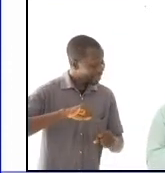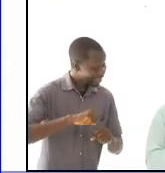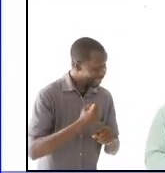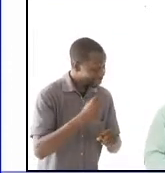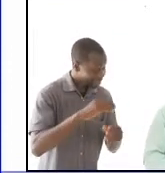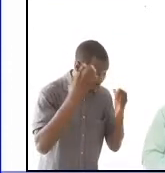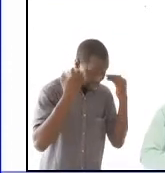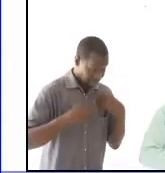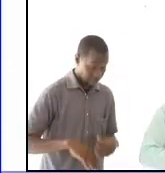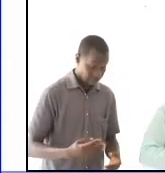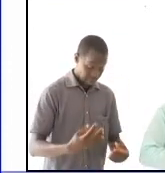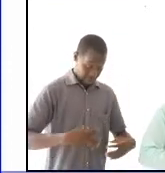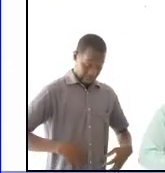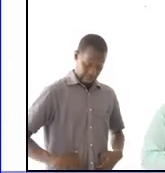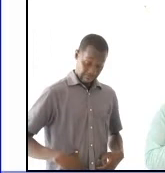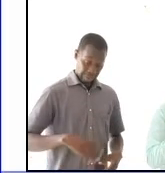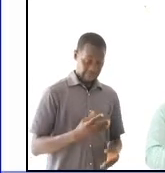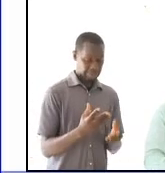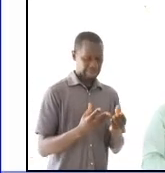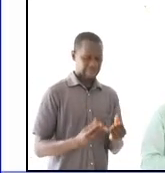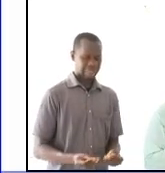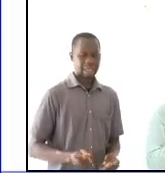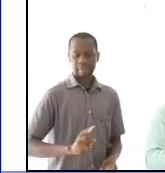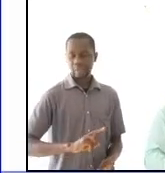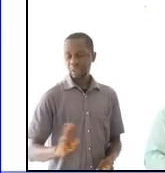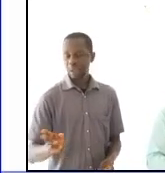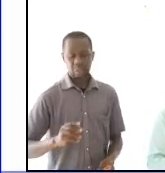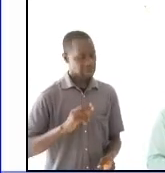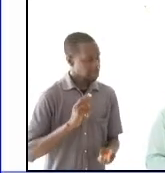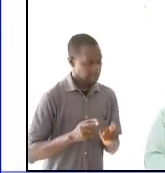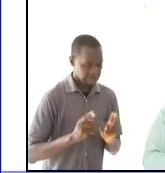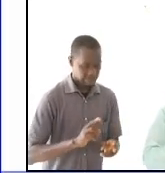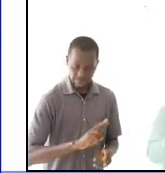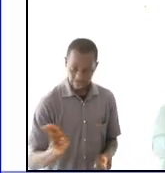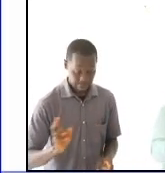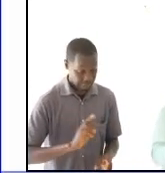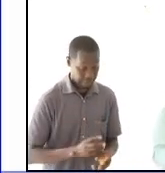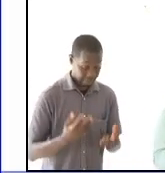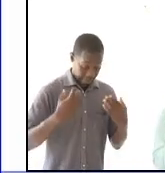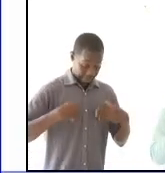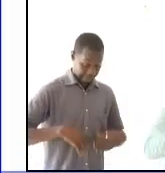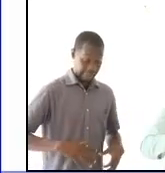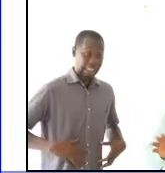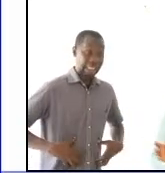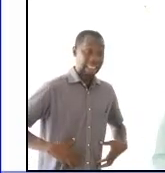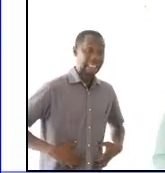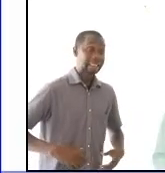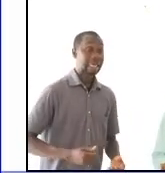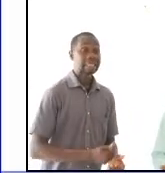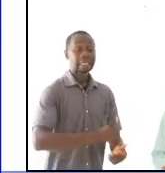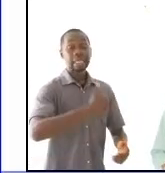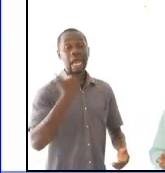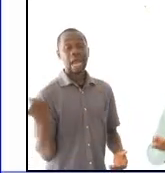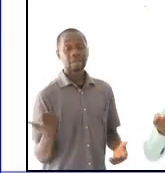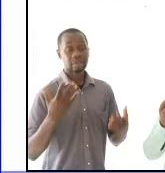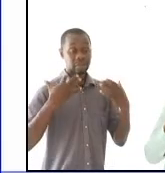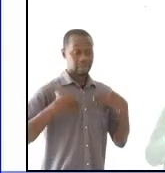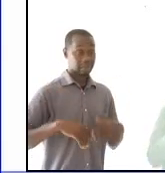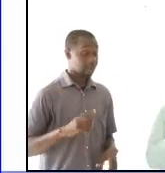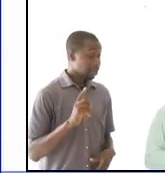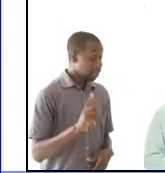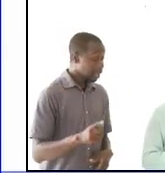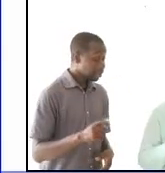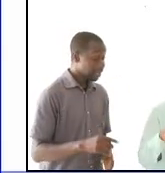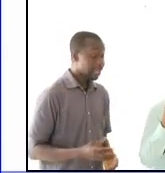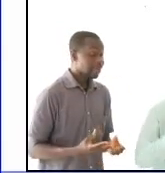makes them harmless. So they can be traveling the body without causing any damage. And once they reach the kidneys, they are taken out of the body. But even